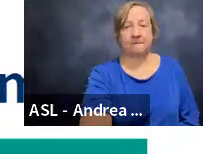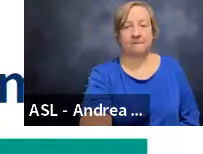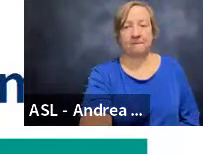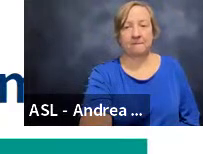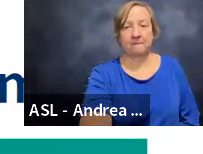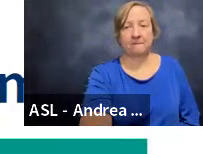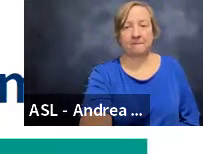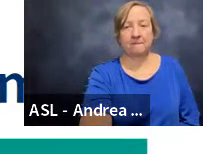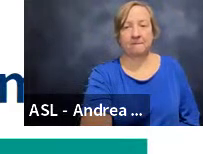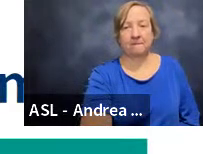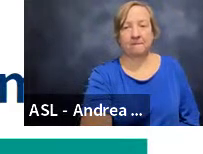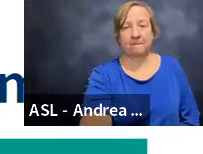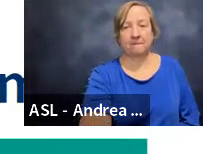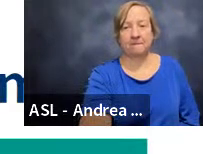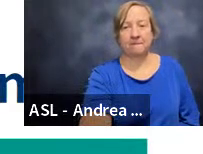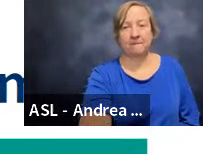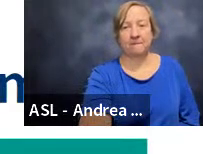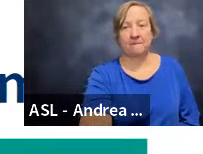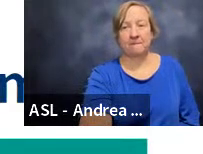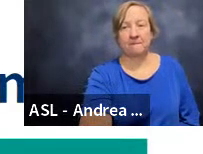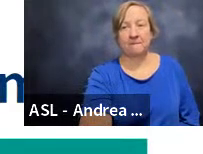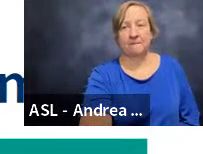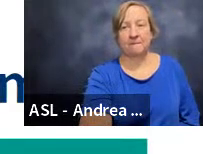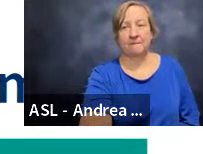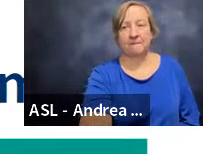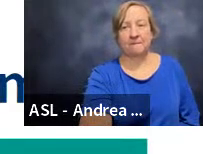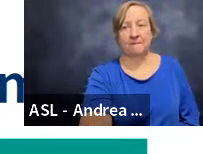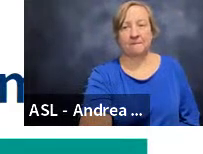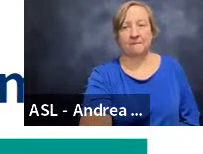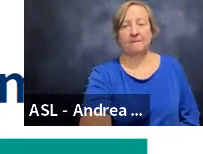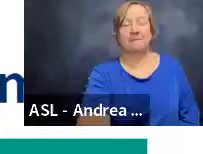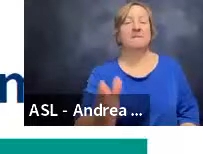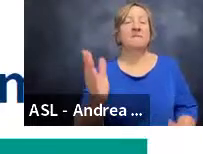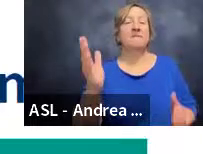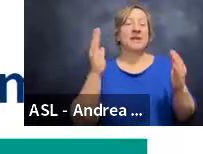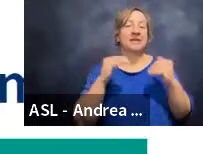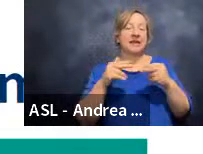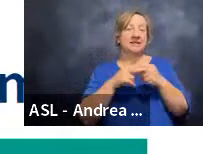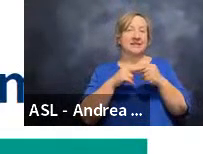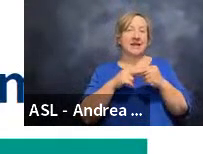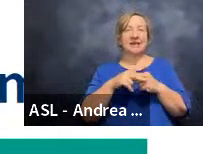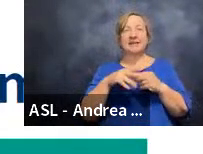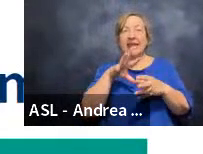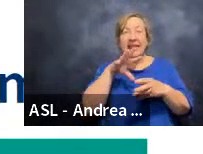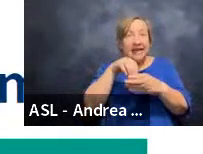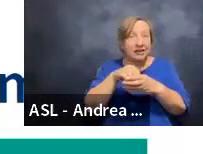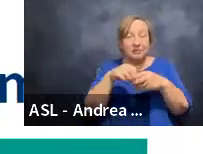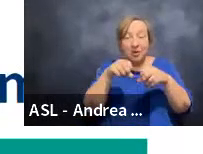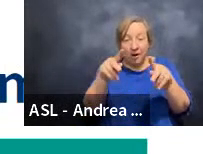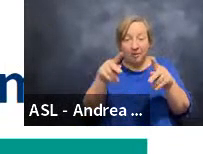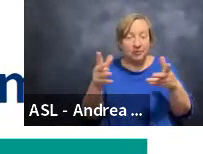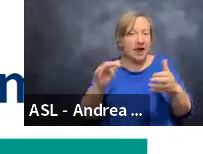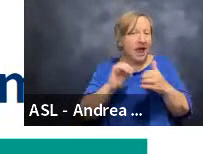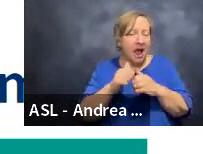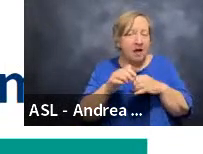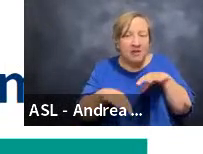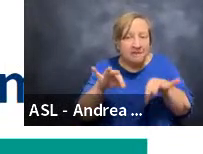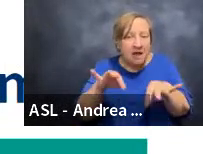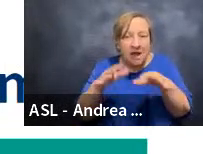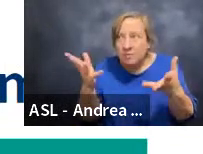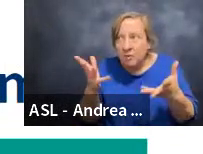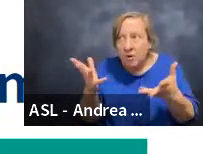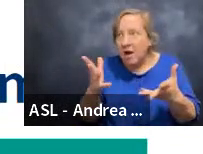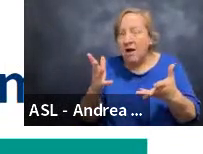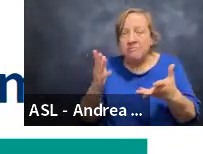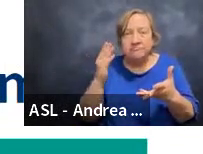All right, engagement opportunities. I know people have a lot of questions about how can they hear about the findings? Can they